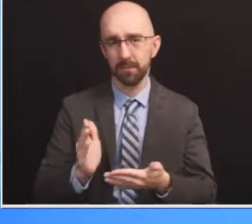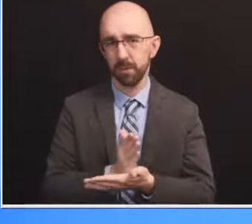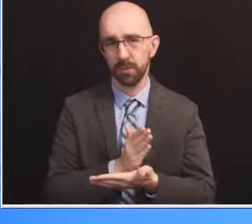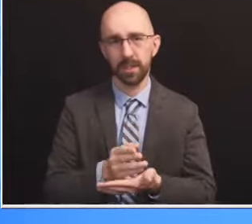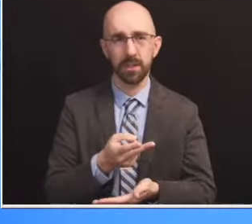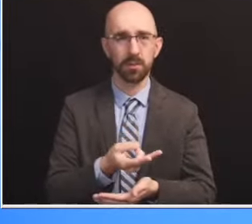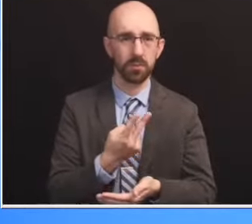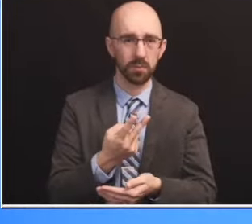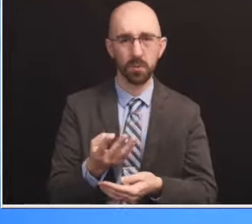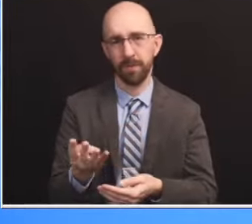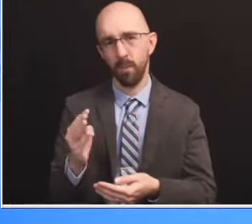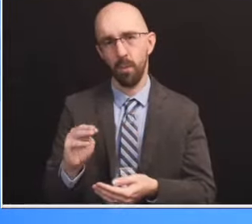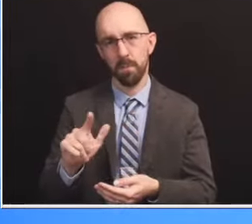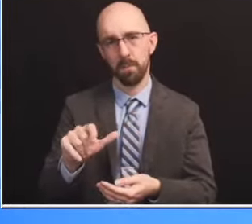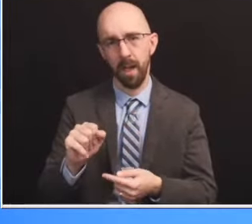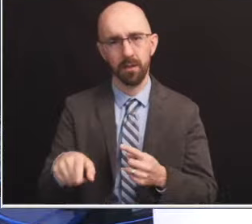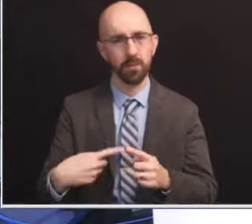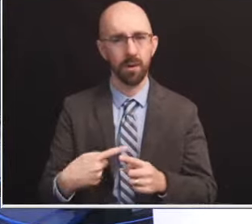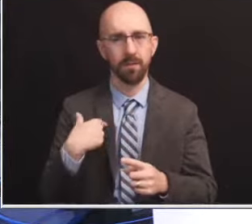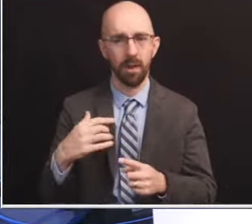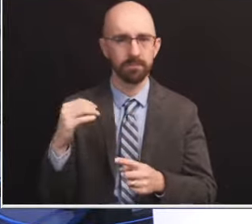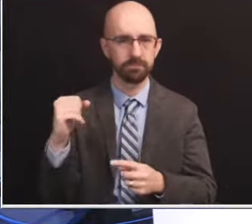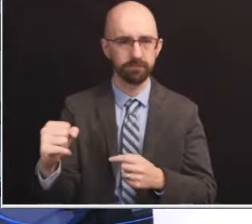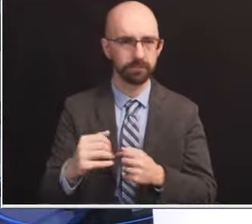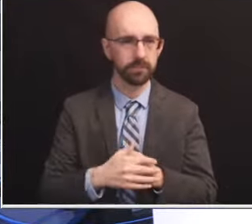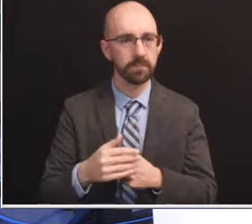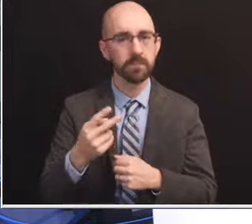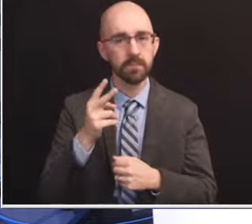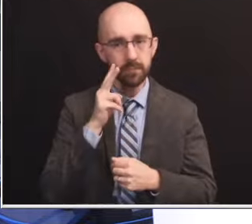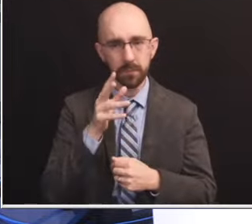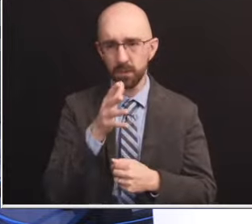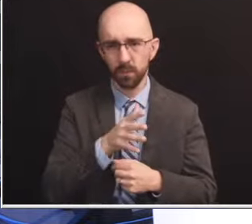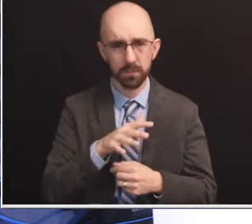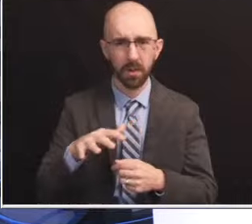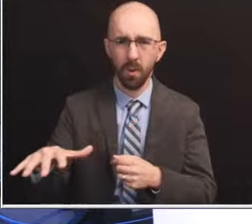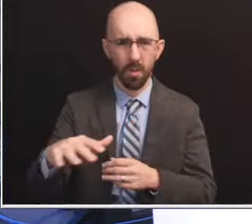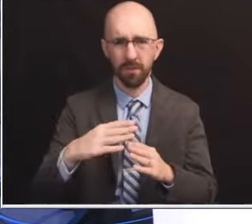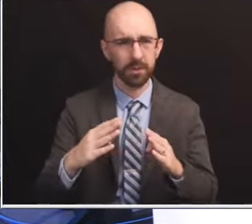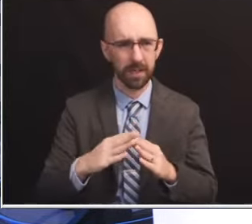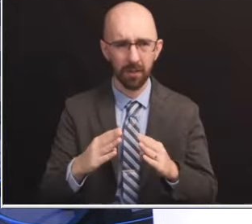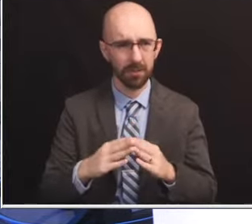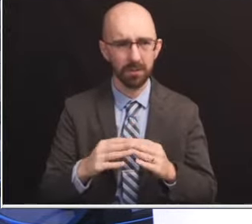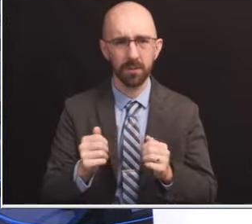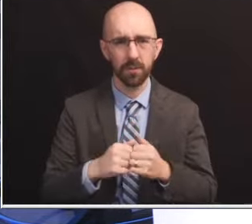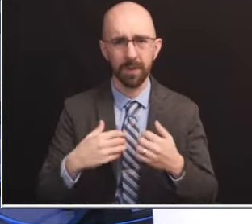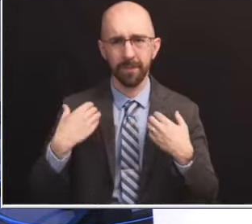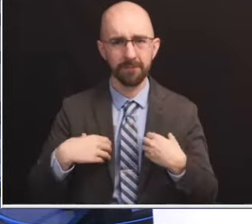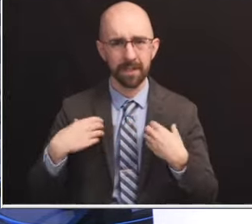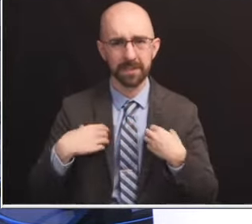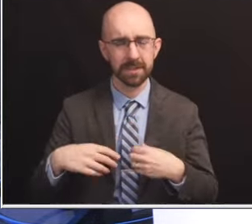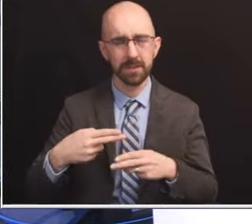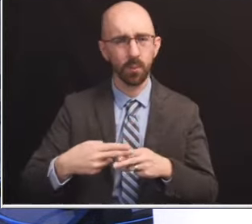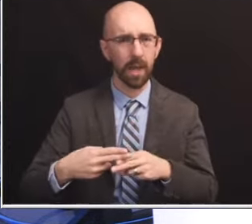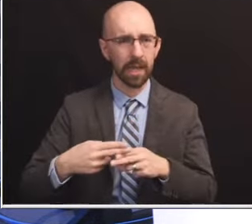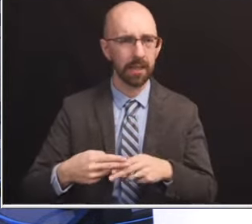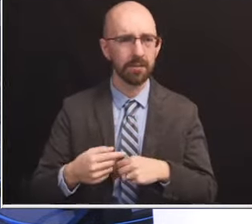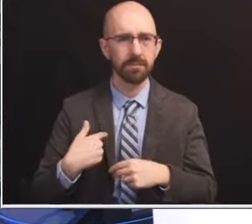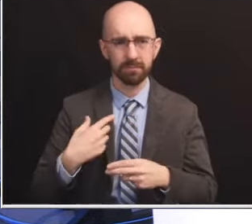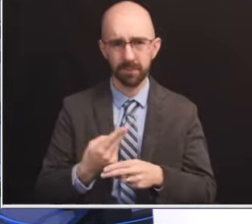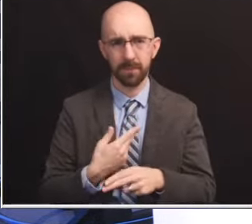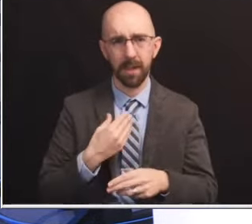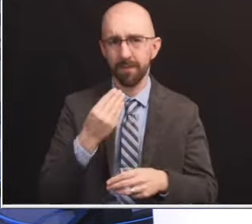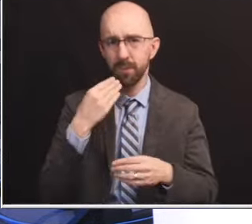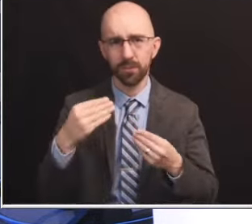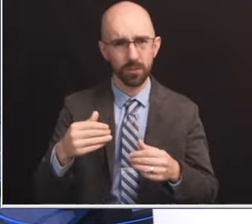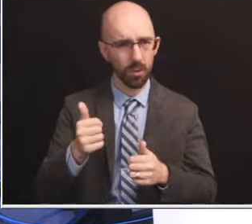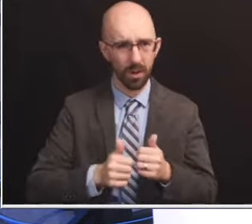miles whenever I go. You'll see women all over town with everywhere. weighted vests on. I wear mine to the grocery store everywhere.